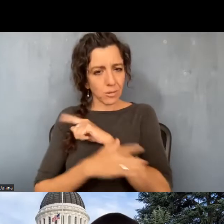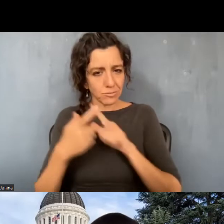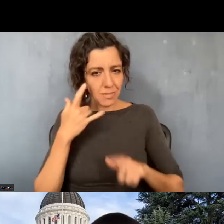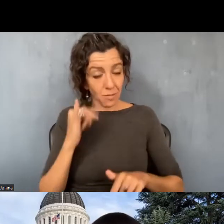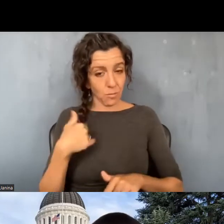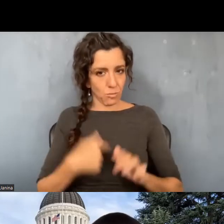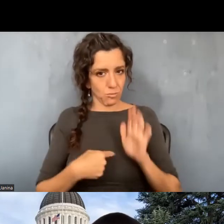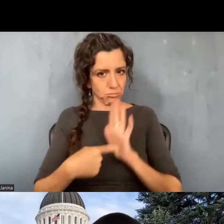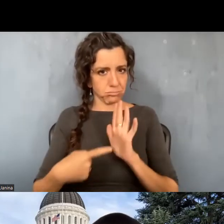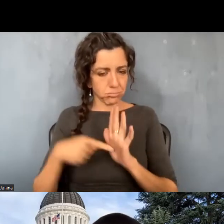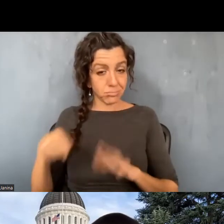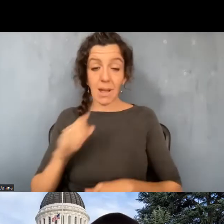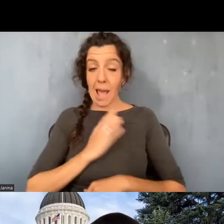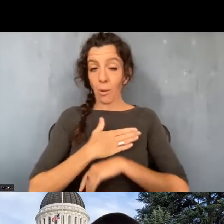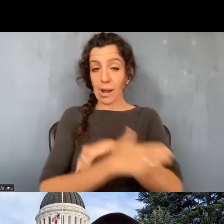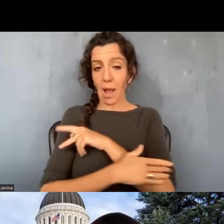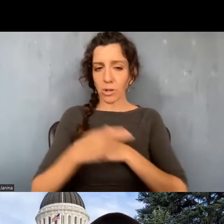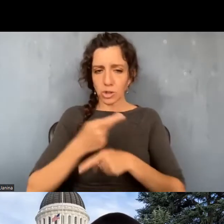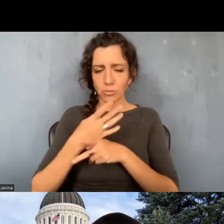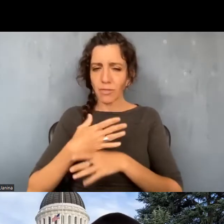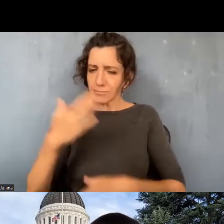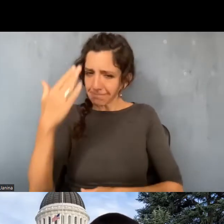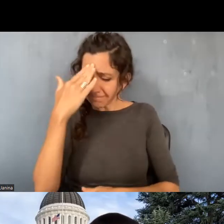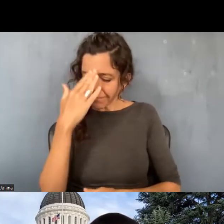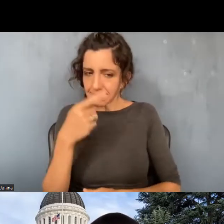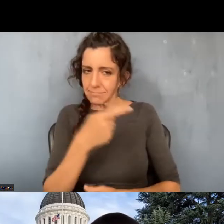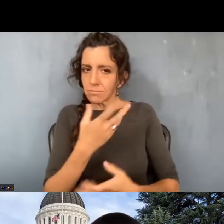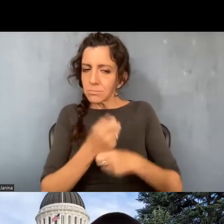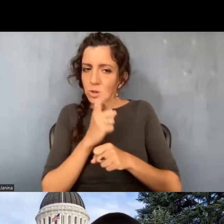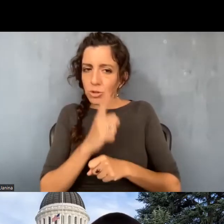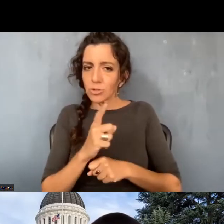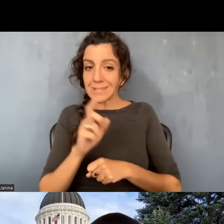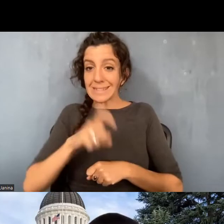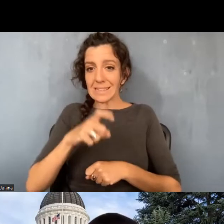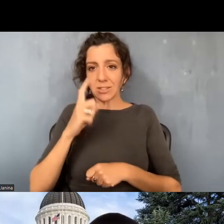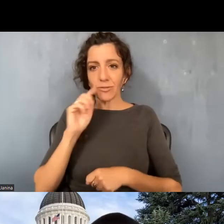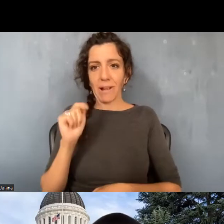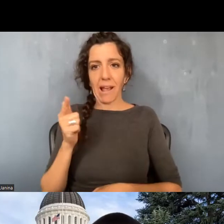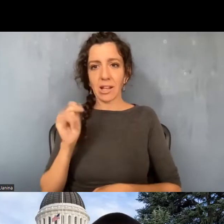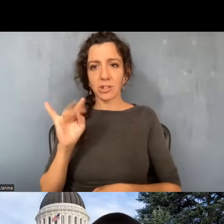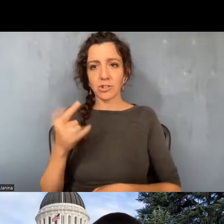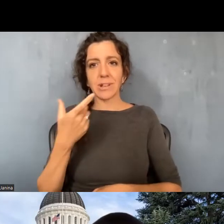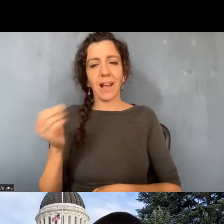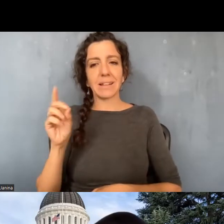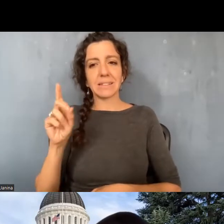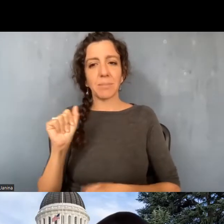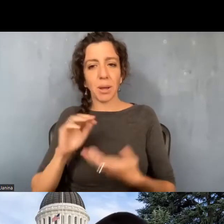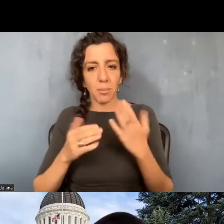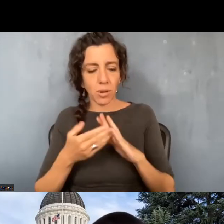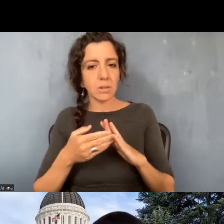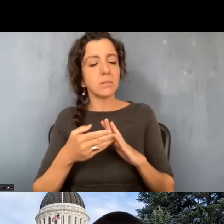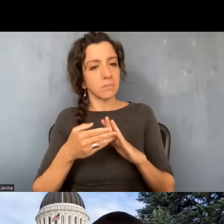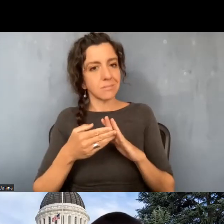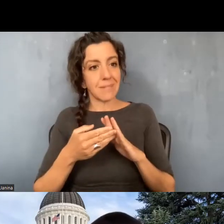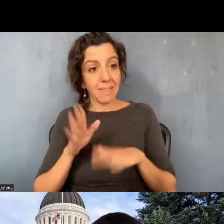deeply invested in ensuring that the needs of the aging and disabled community in their communities are met and cared for. And